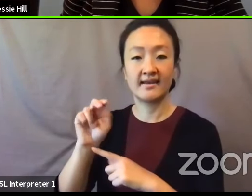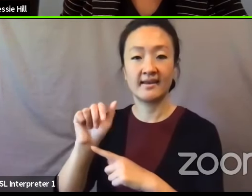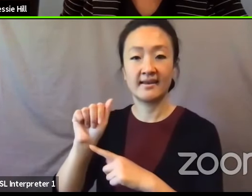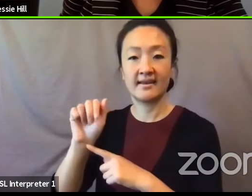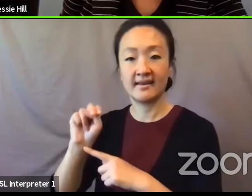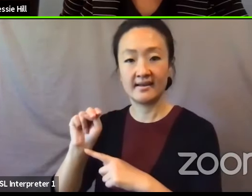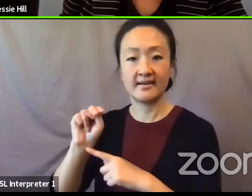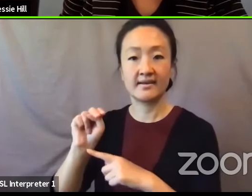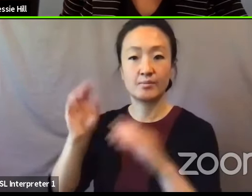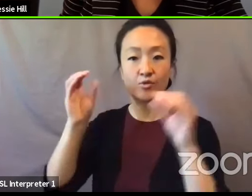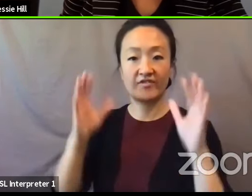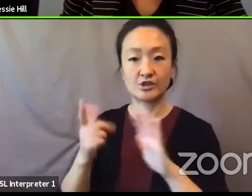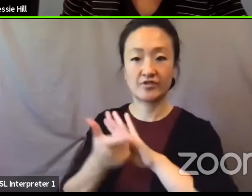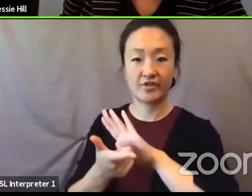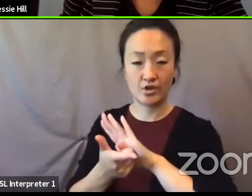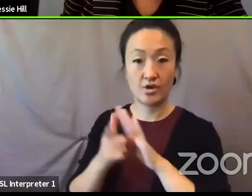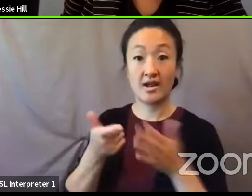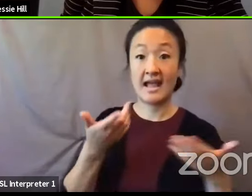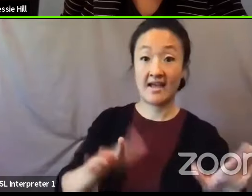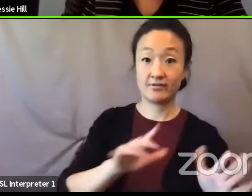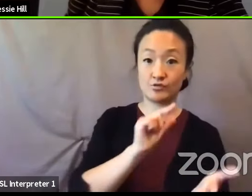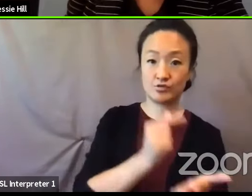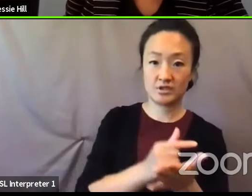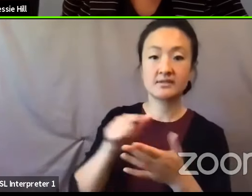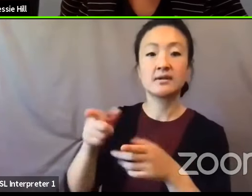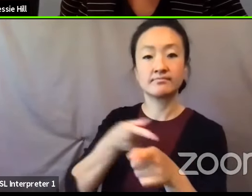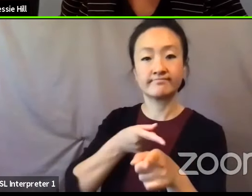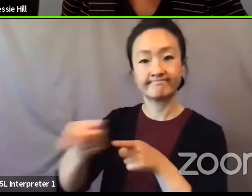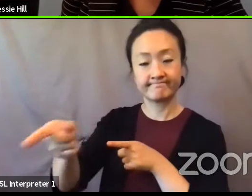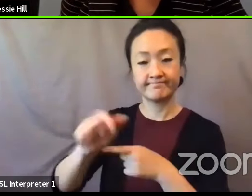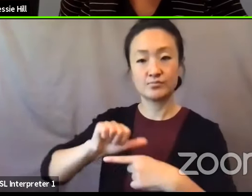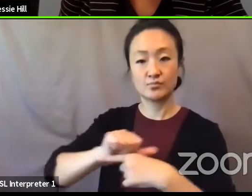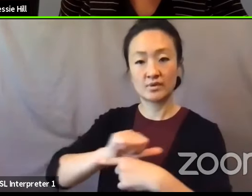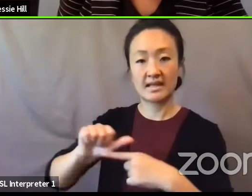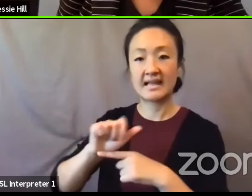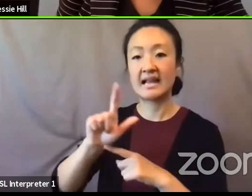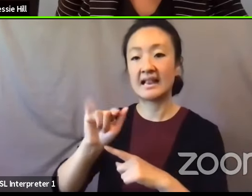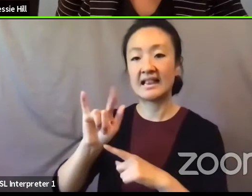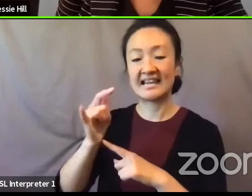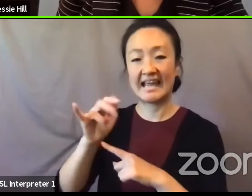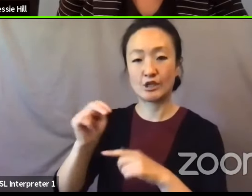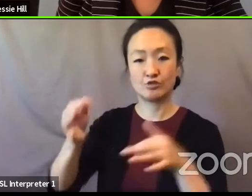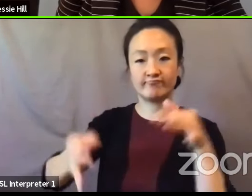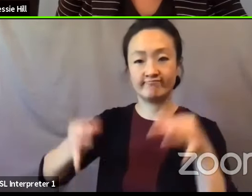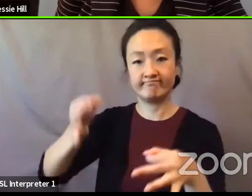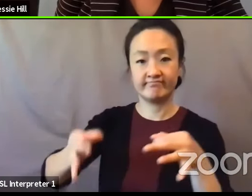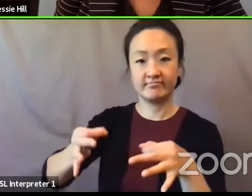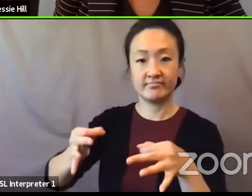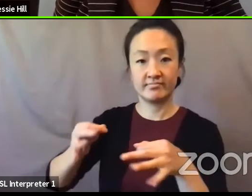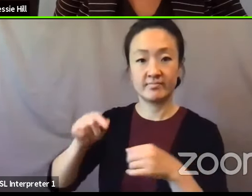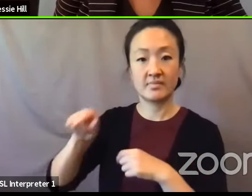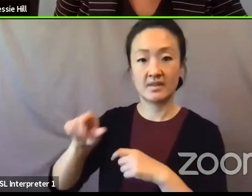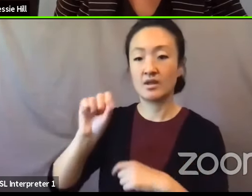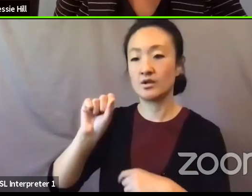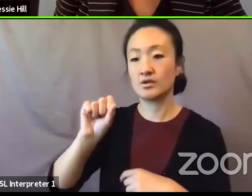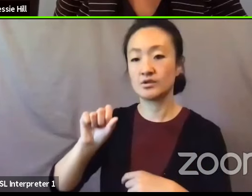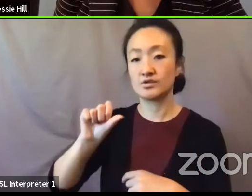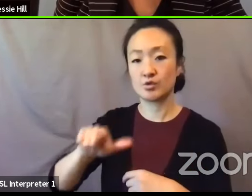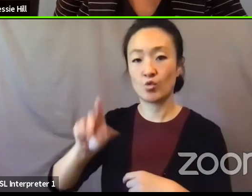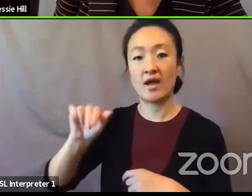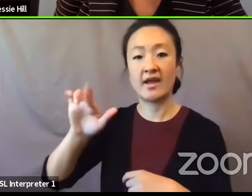Case Law, Bryan practiced in the litigation department of Squire Patton Boggs, which was then Squire Sanders and